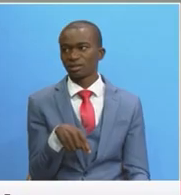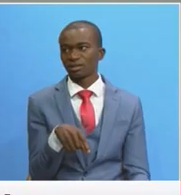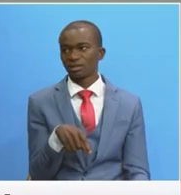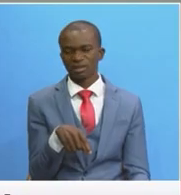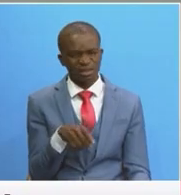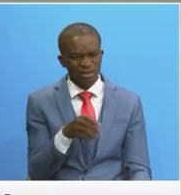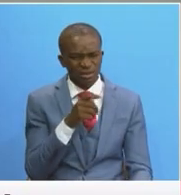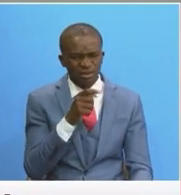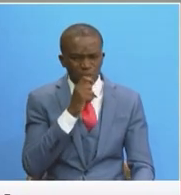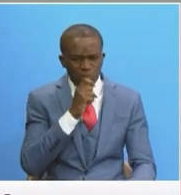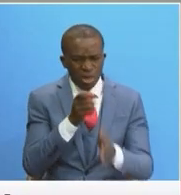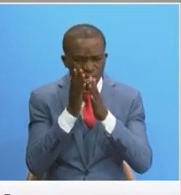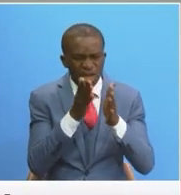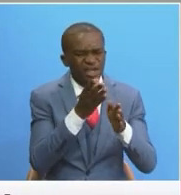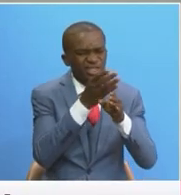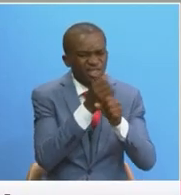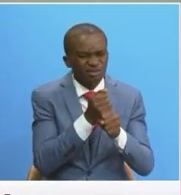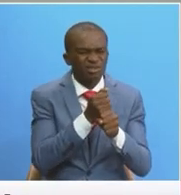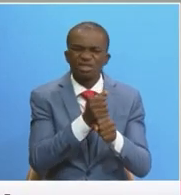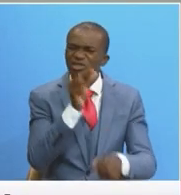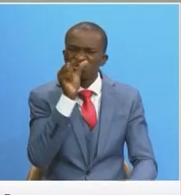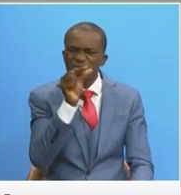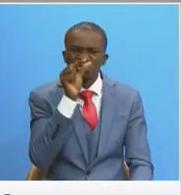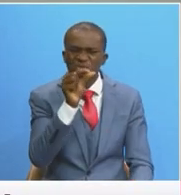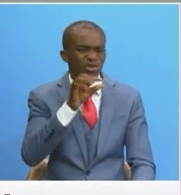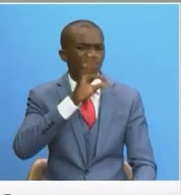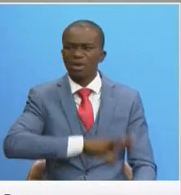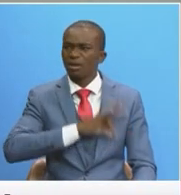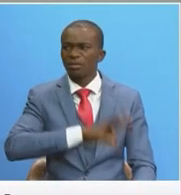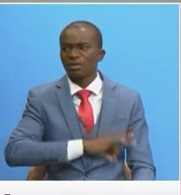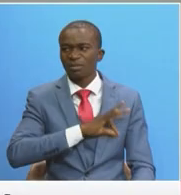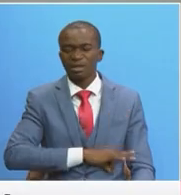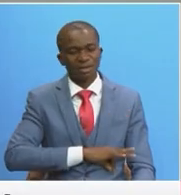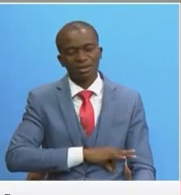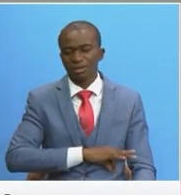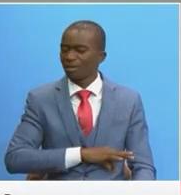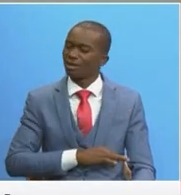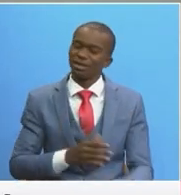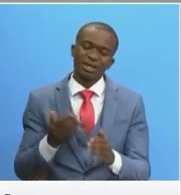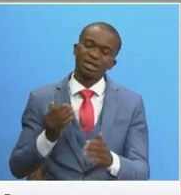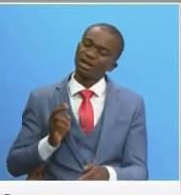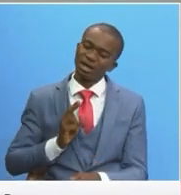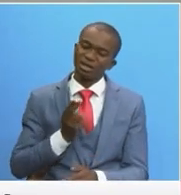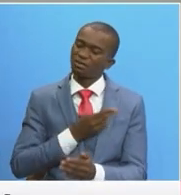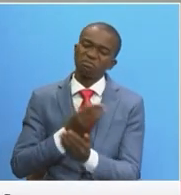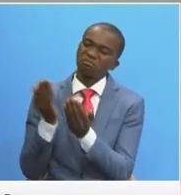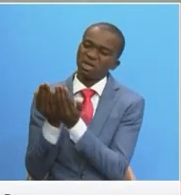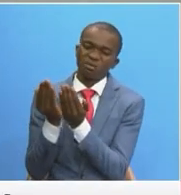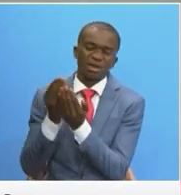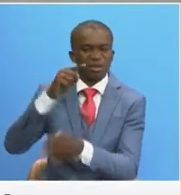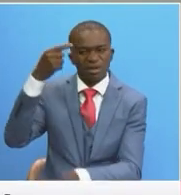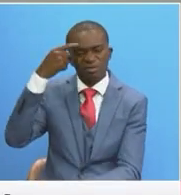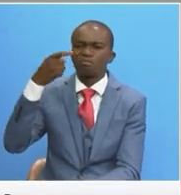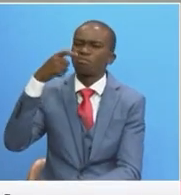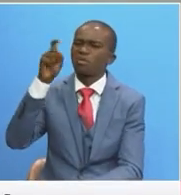these journalists. This has attracted quite a lot of people who are not even trained as journalists, and that is why you find that there's news that is